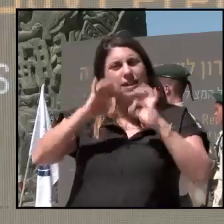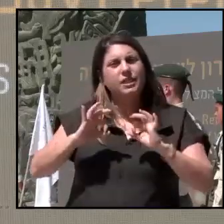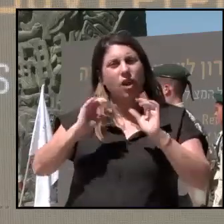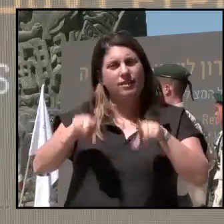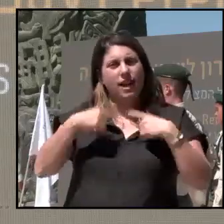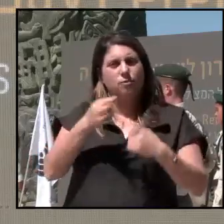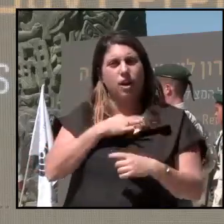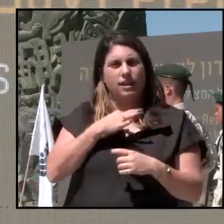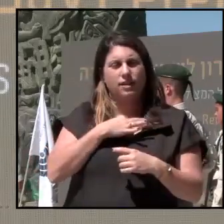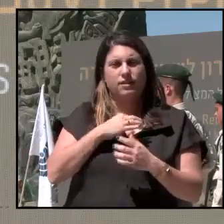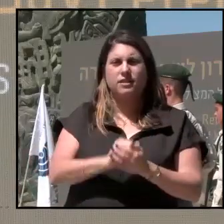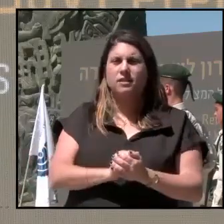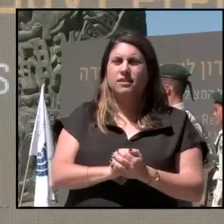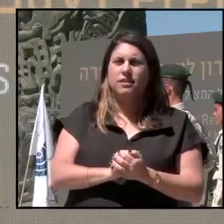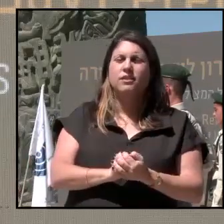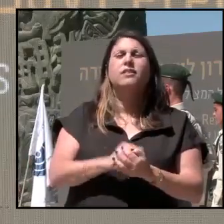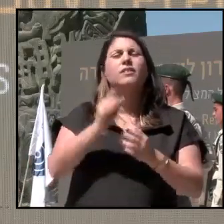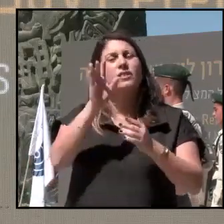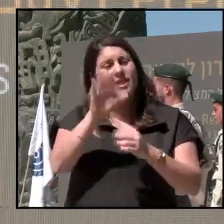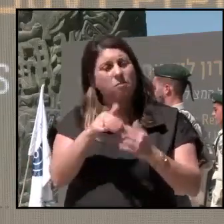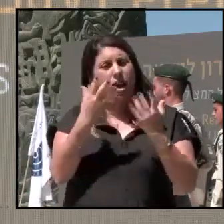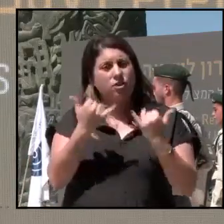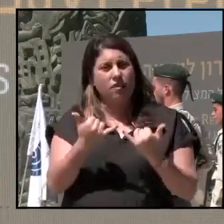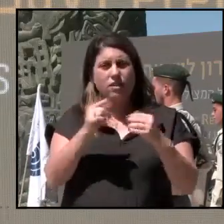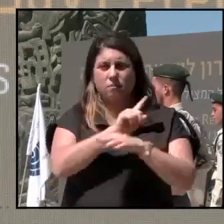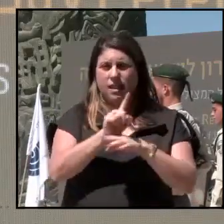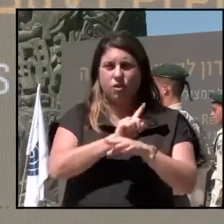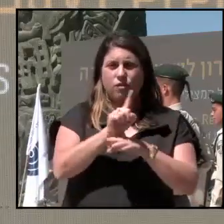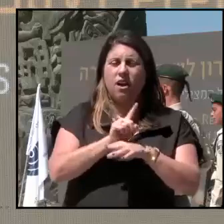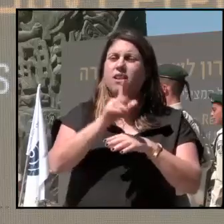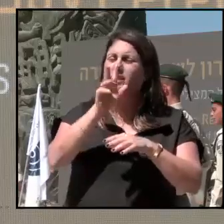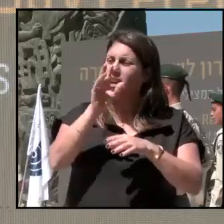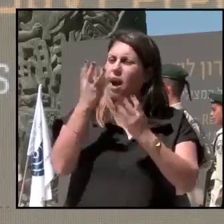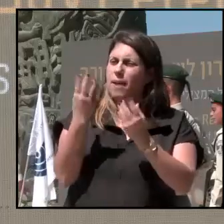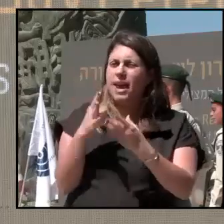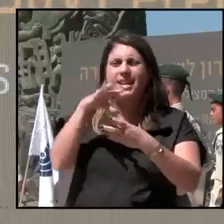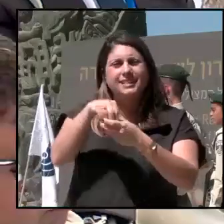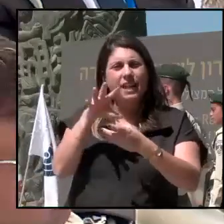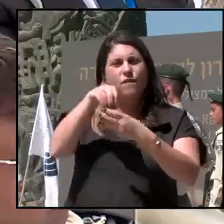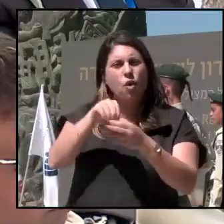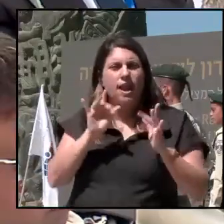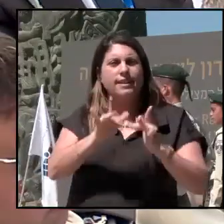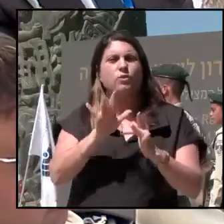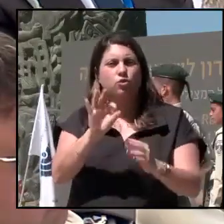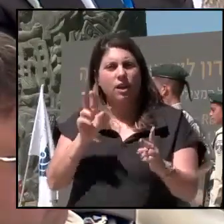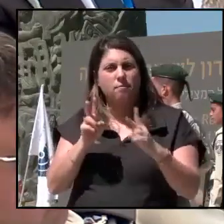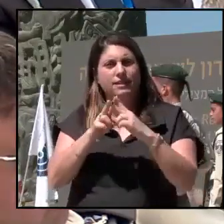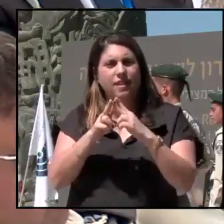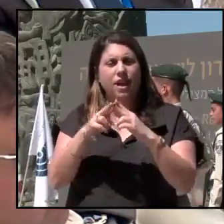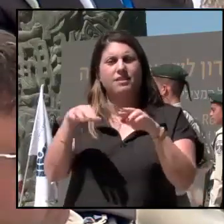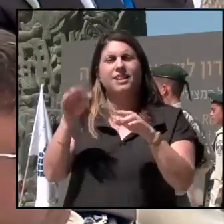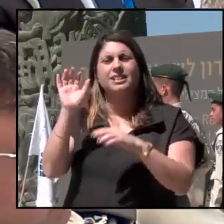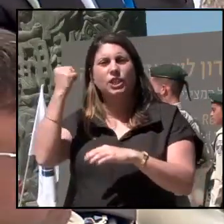At the very same period, a large amount of Jews joined the French resistance in all its tendencies, communists,